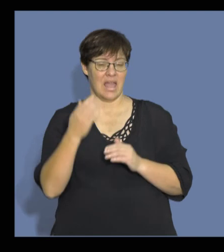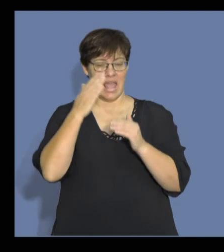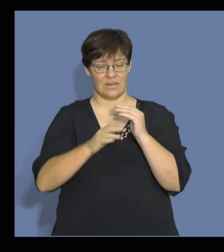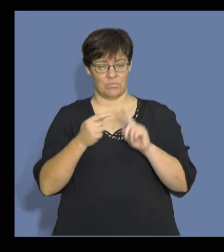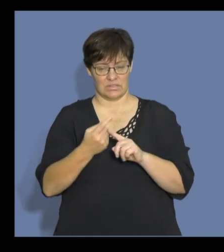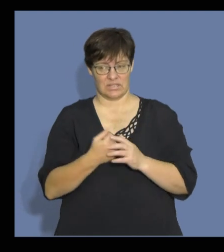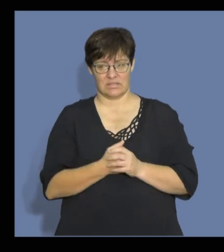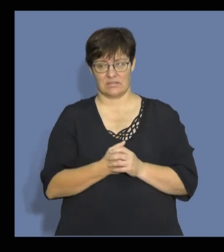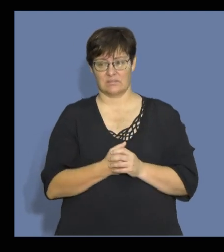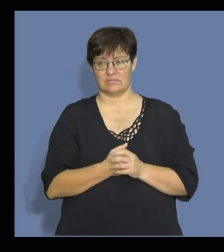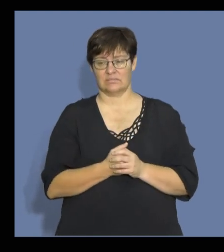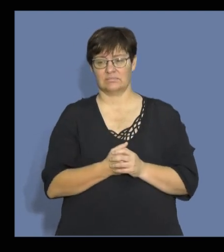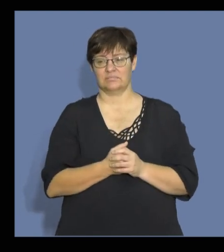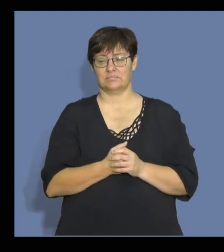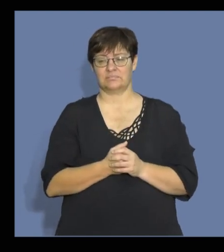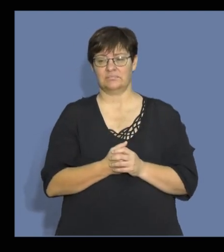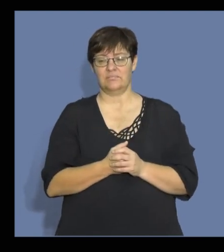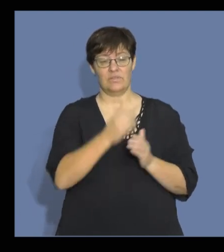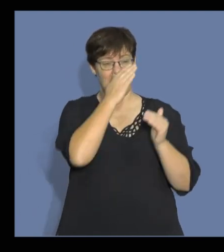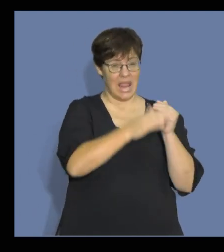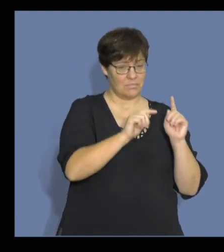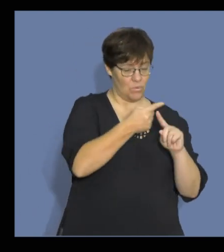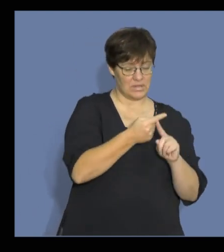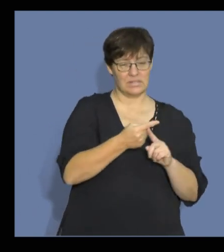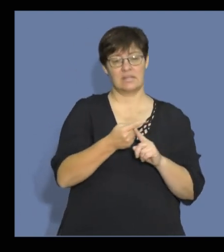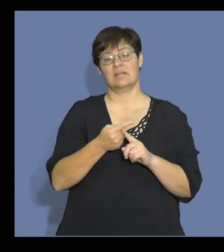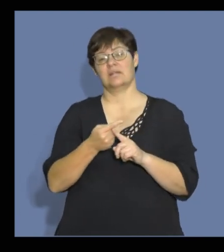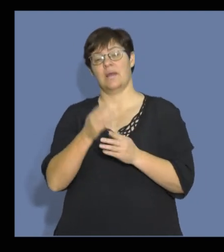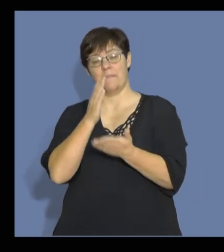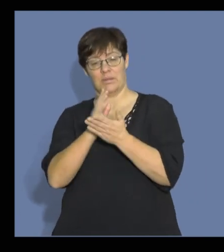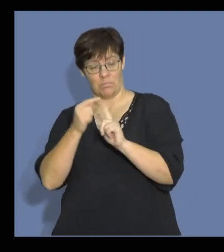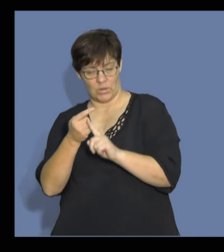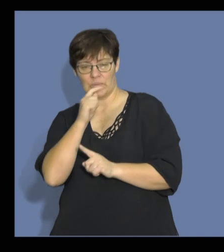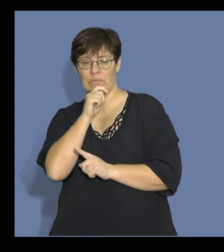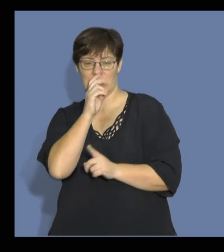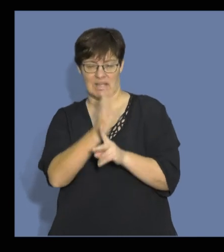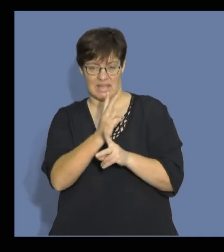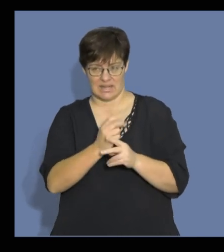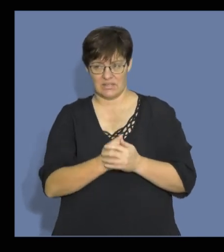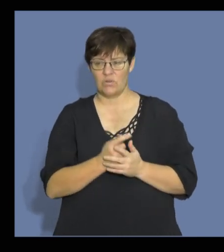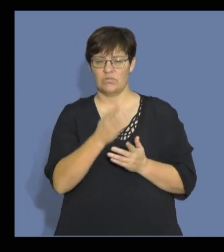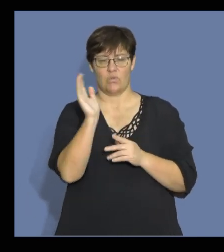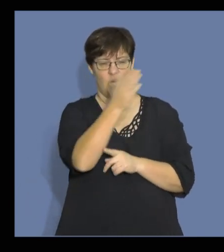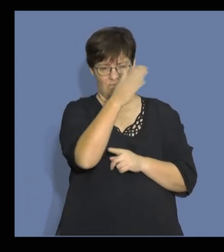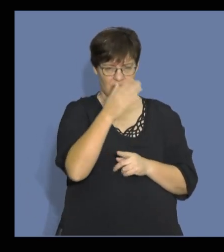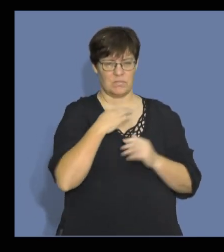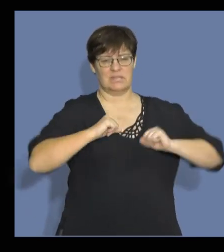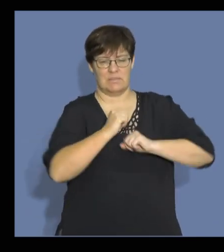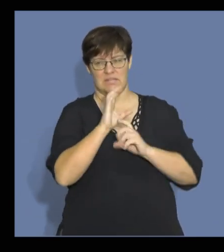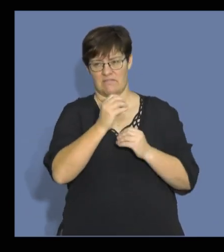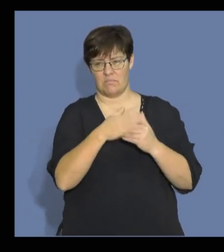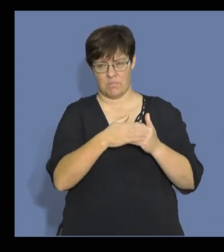endpoint using the endpoint and the midpoint. So let's do that. Let me erase a little bit of what I have here so that we have more